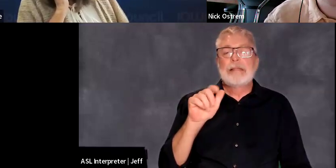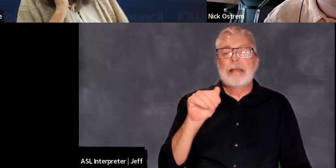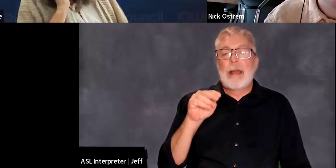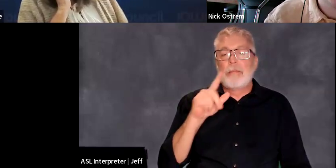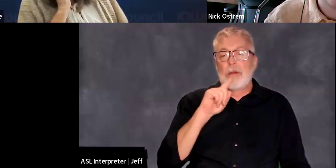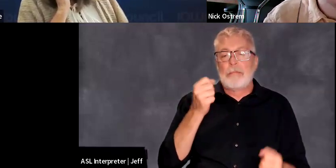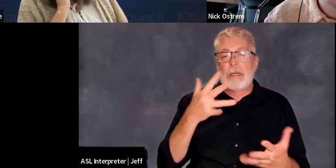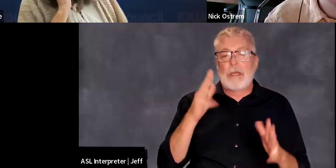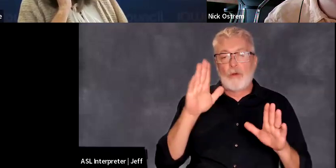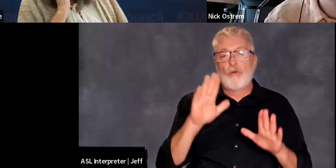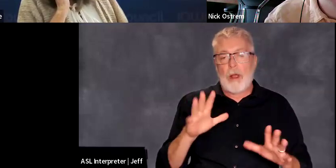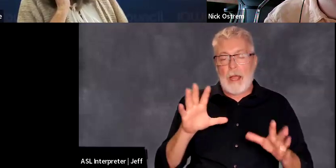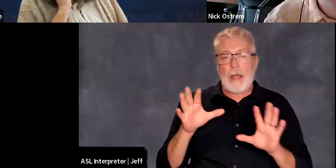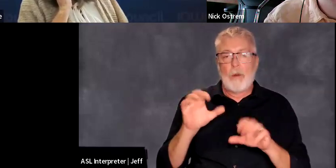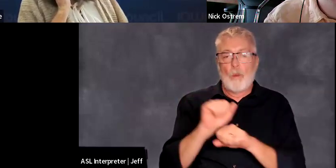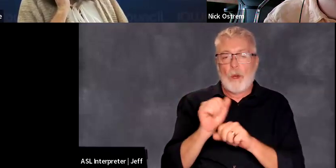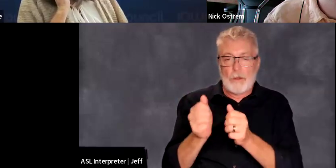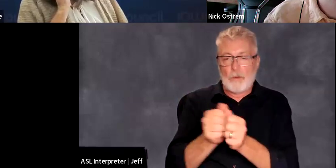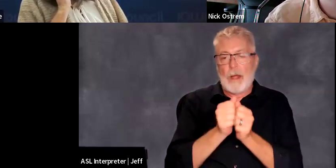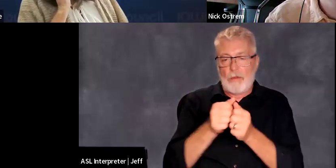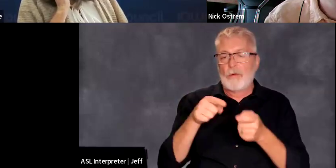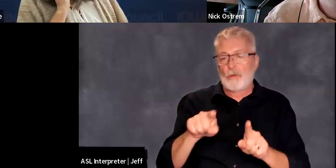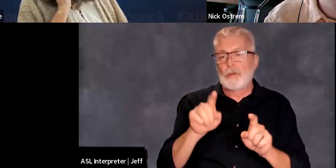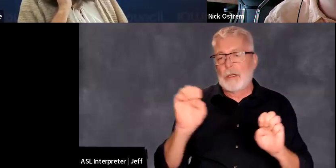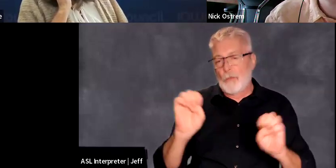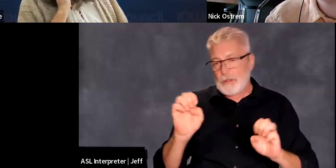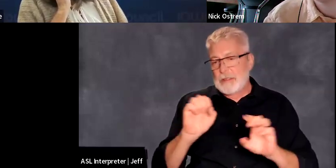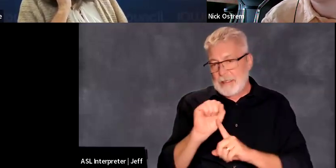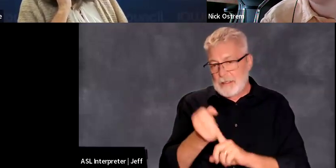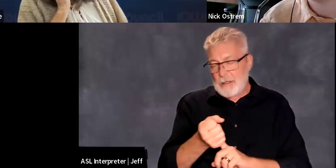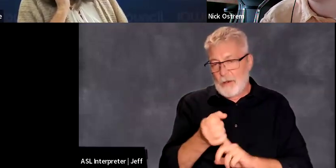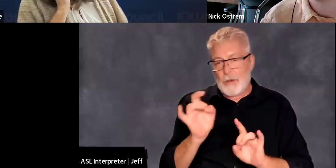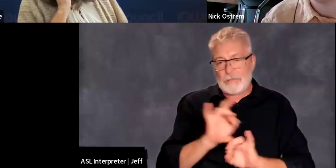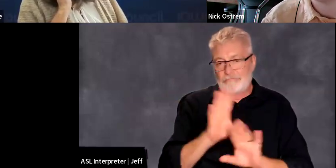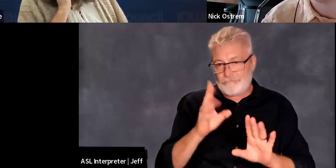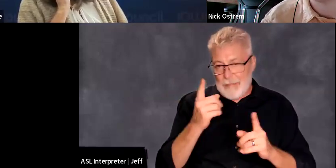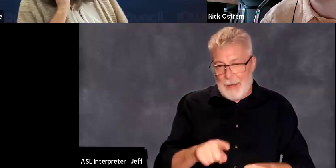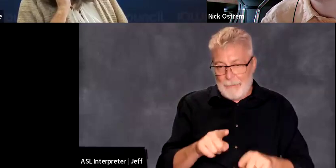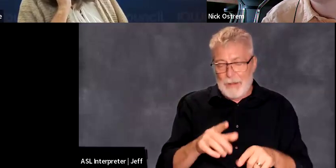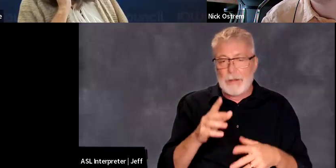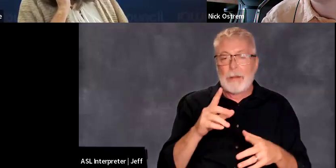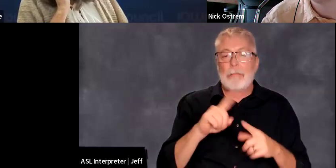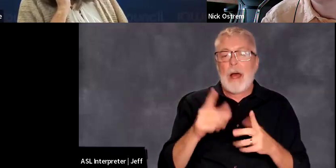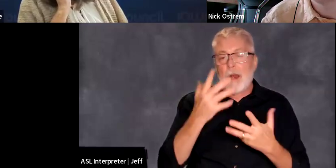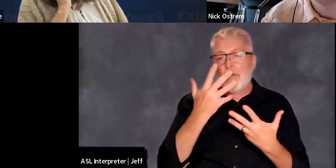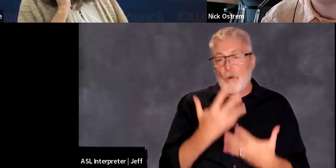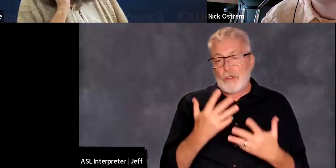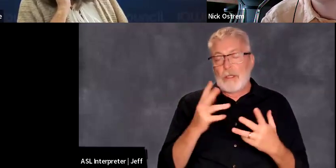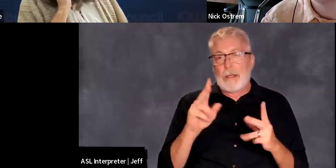great banding together that happens in a disaster situation. But unfortunately, there are people out there